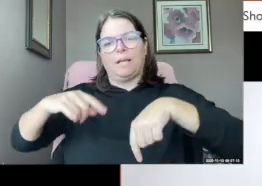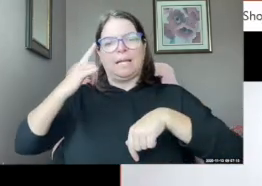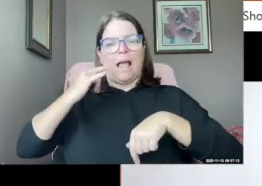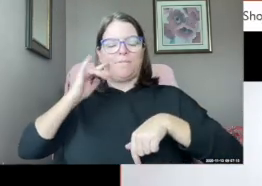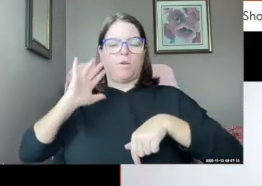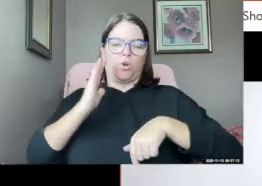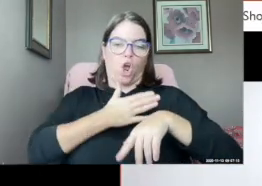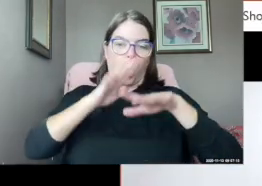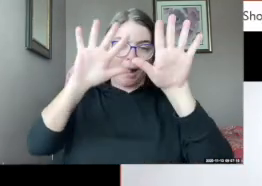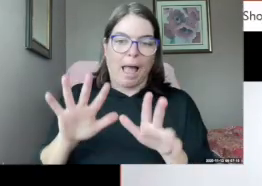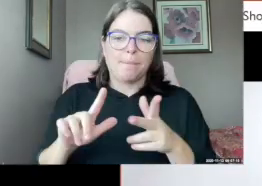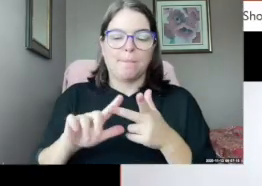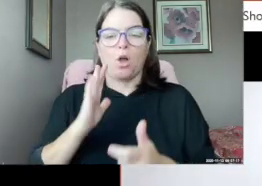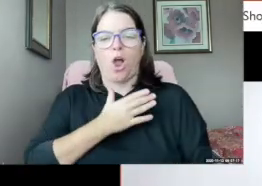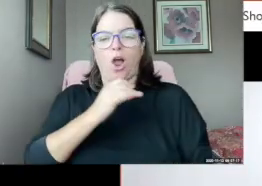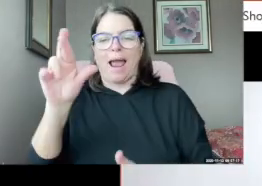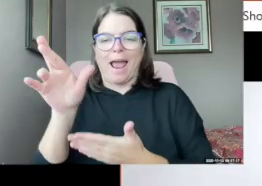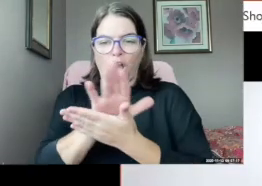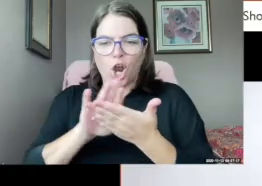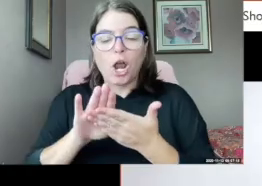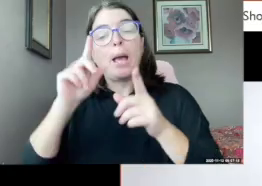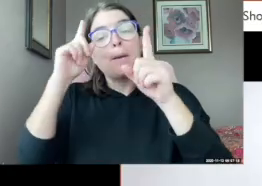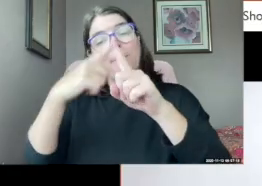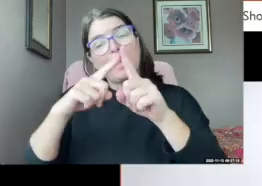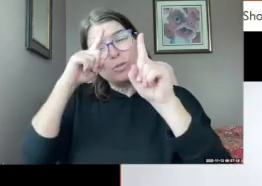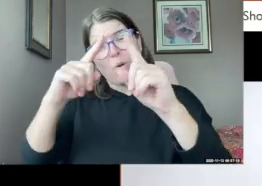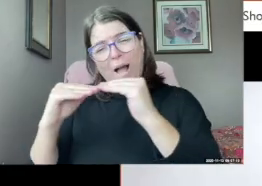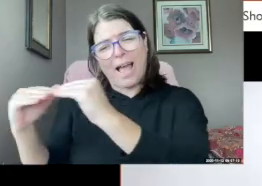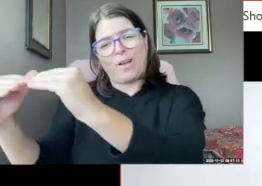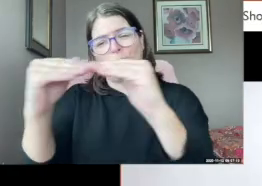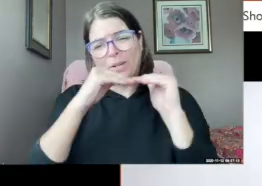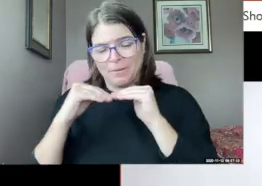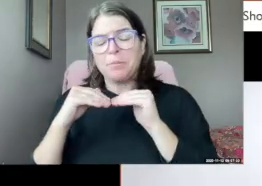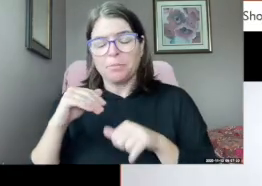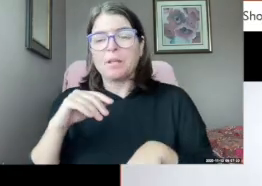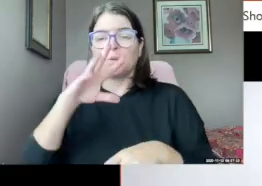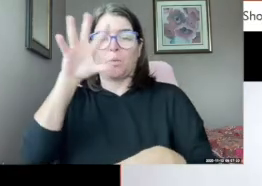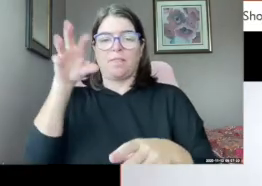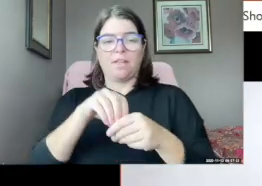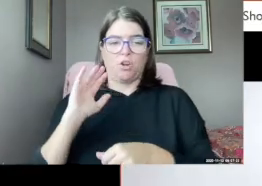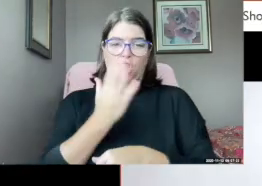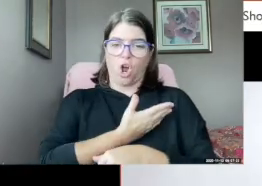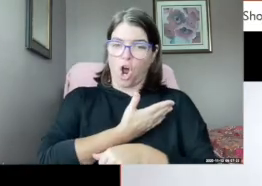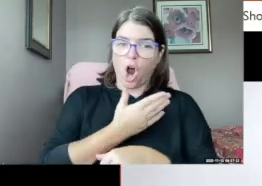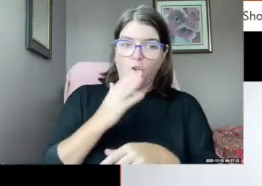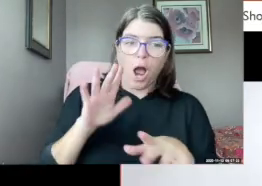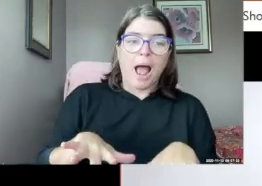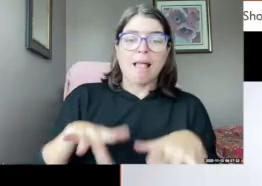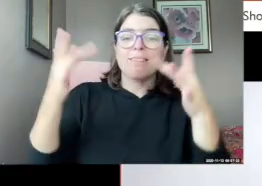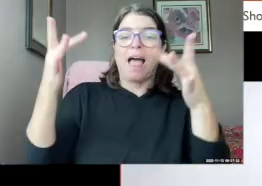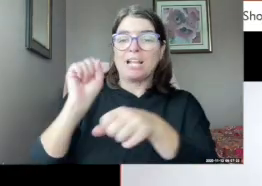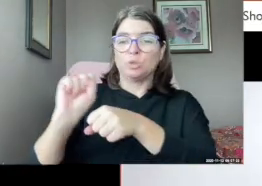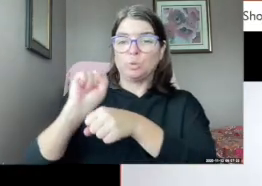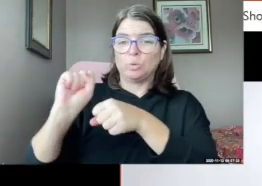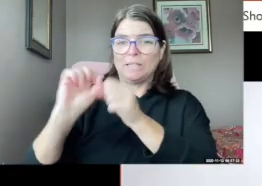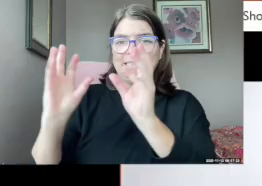when it comes to climate and air quality, along with advancing equity. So within this light duty session, our sense is really